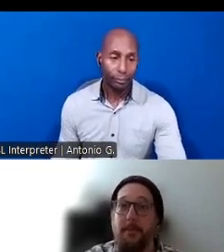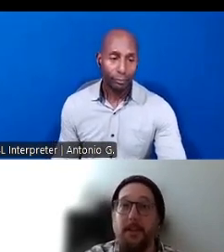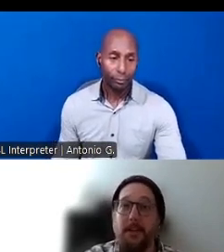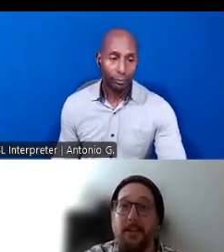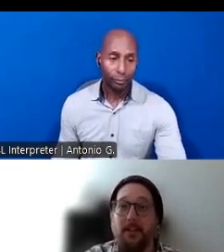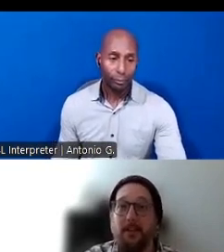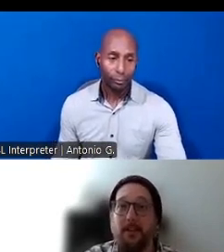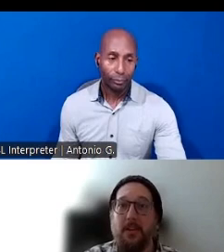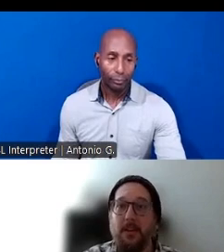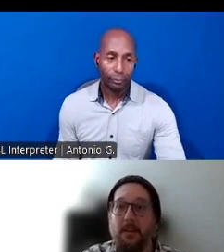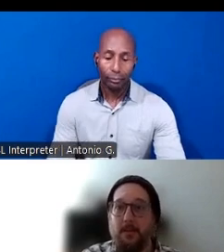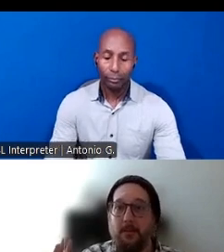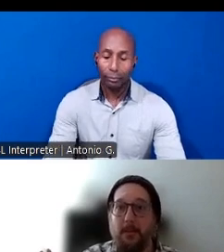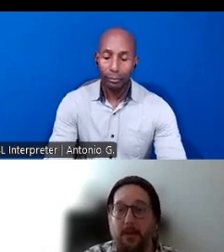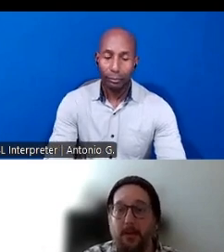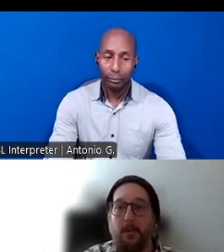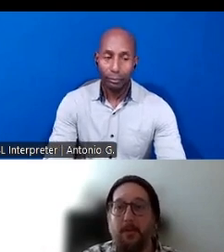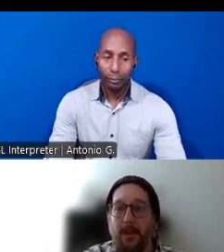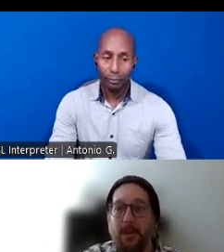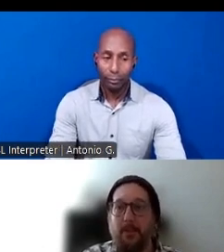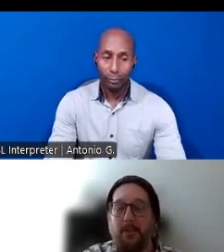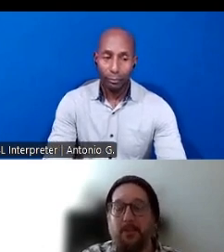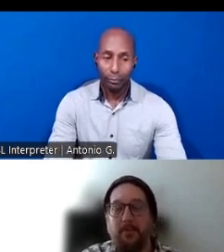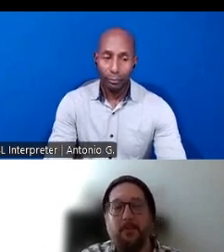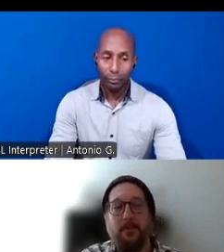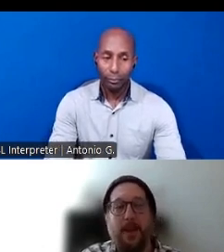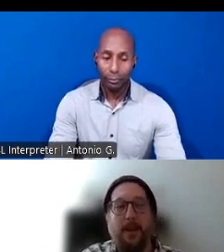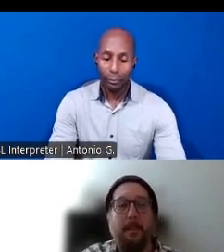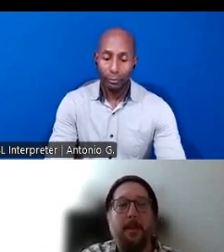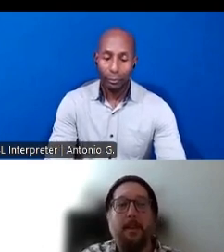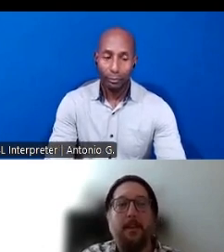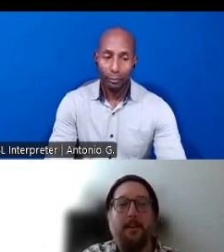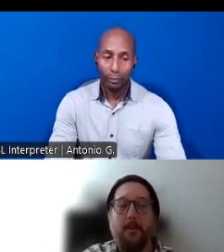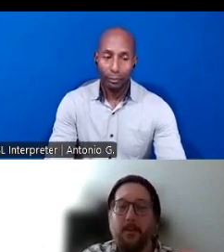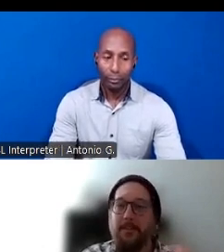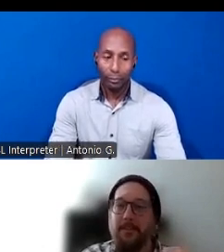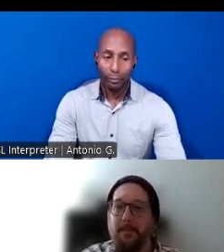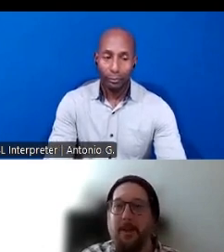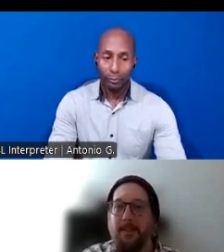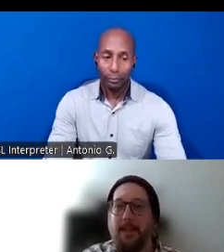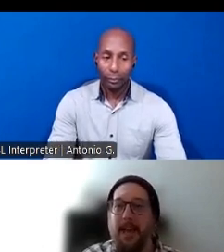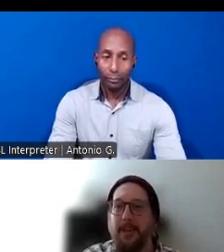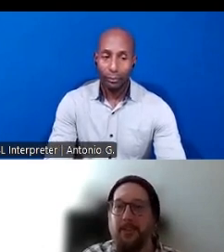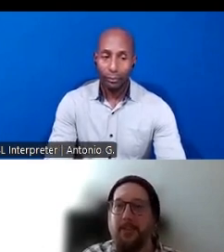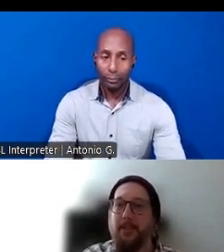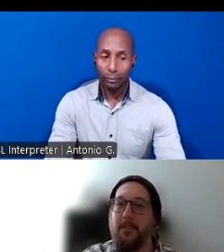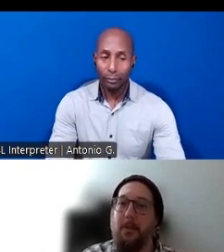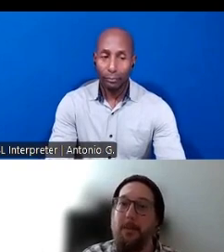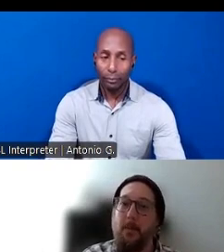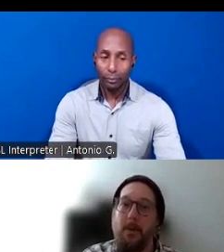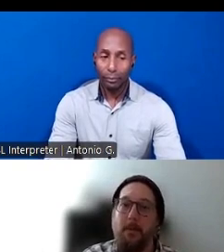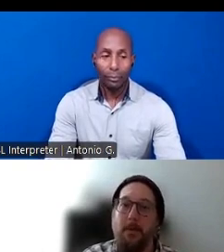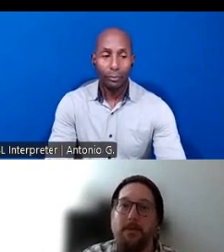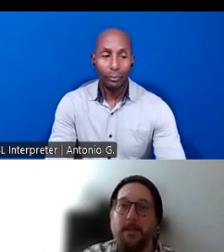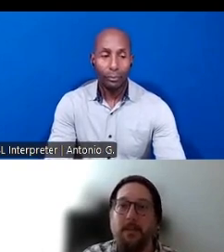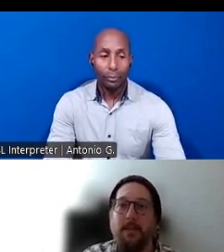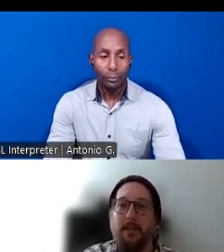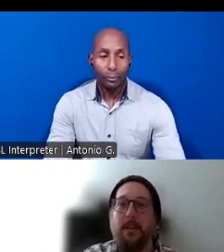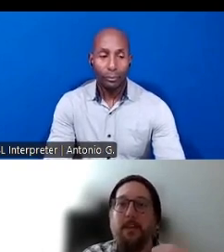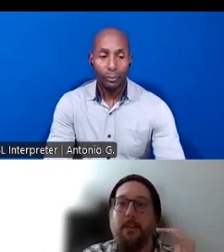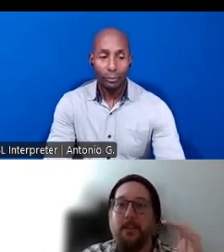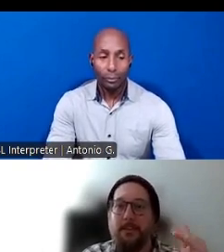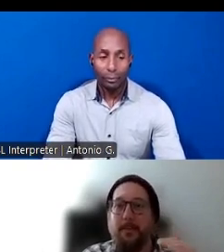have it stipulated in your reporting form and your grant, you're going to separate the actions, even though it might be one